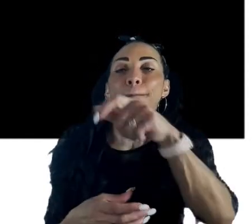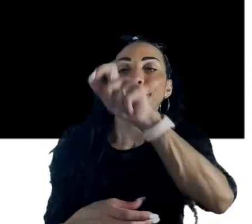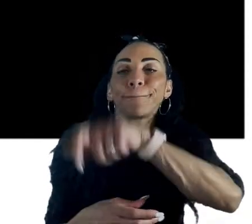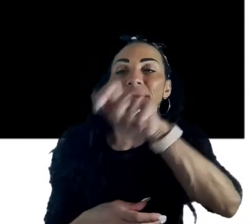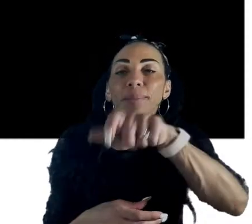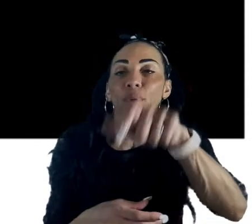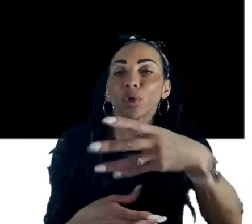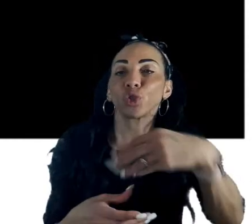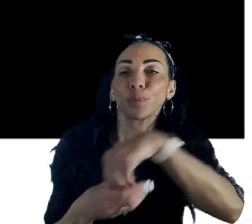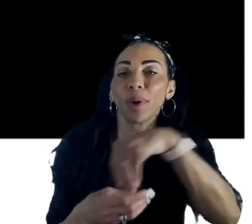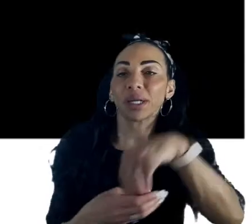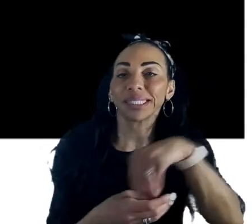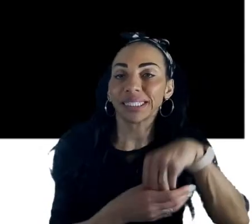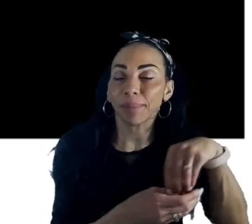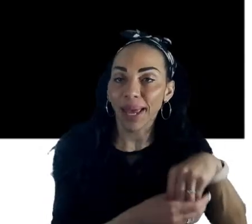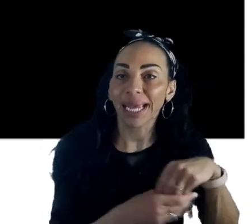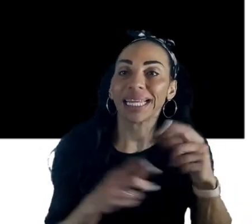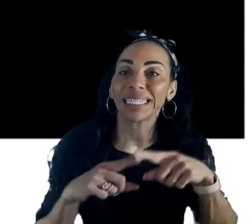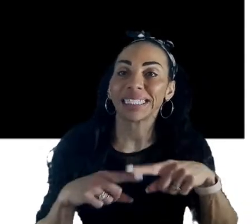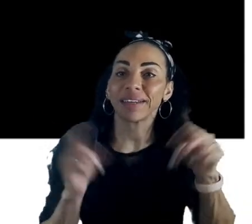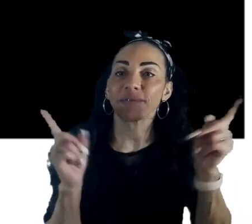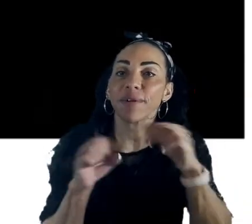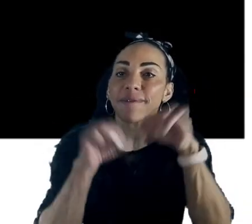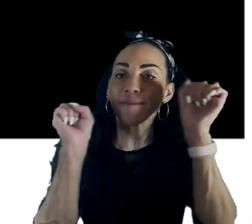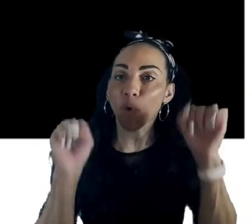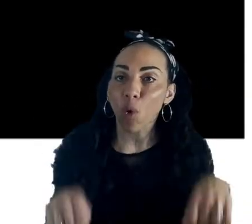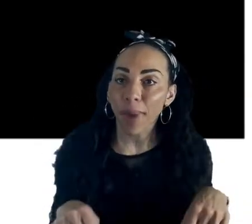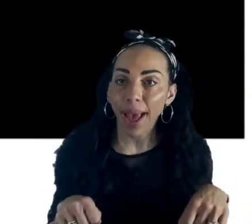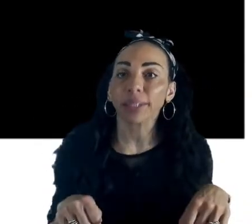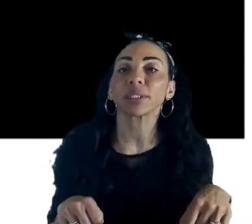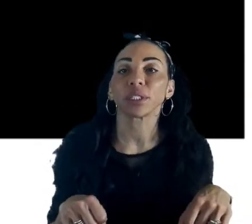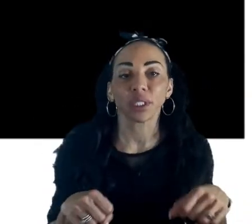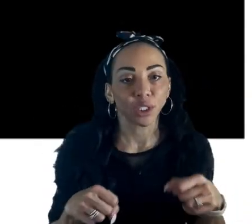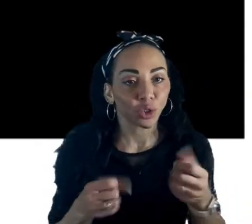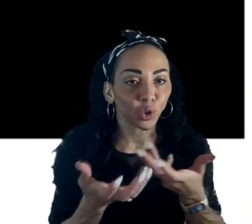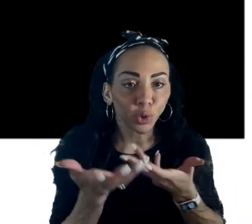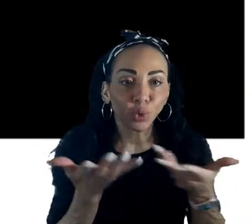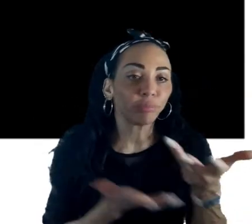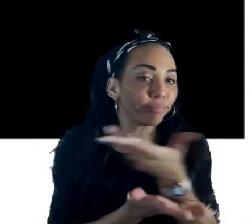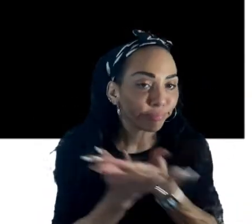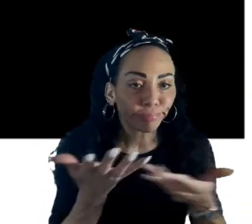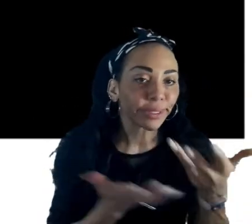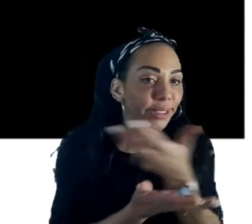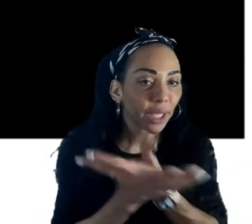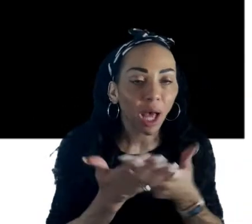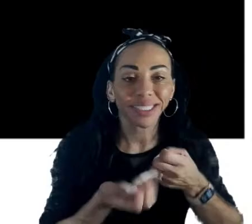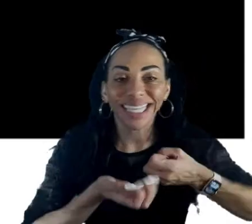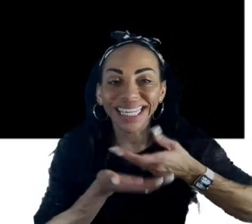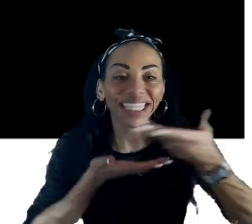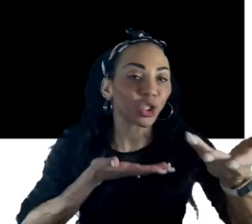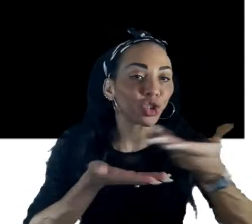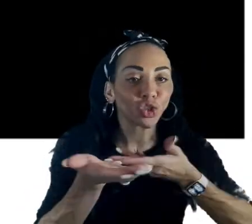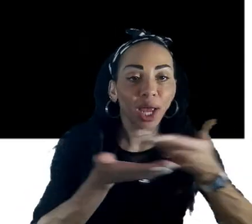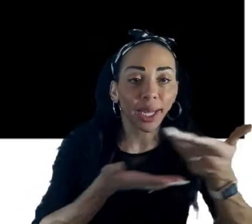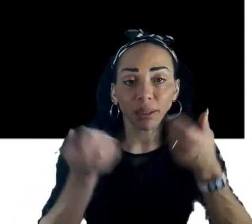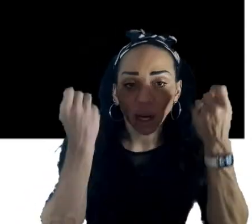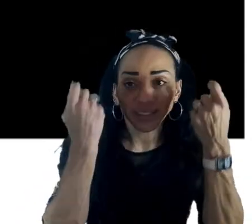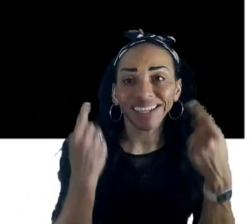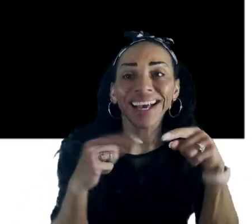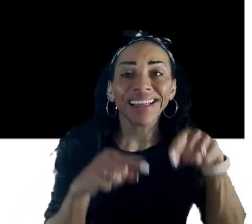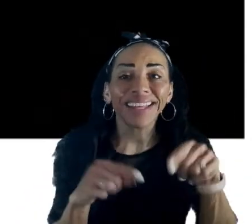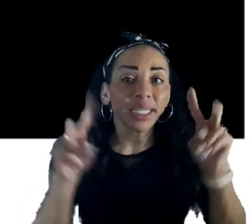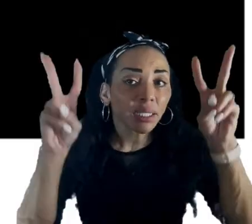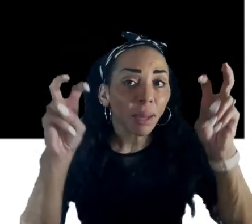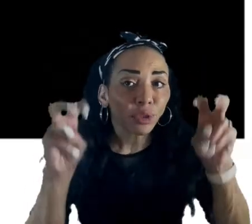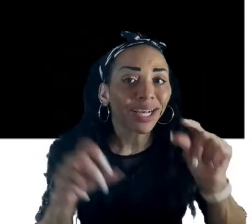these exchanges. Obviously, these topics are quite taboo sometimes,